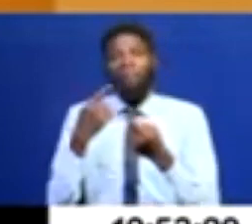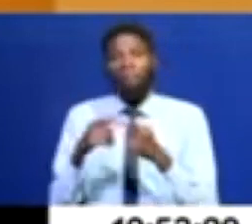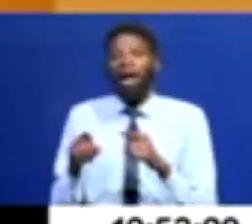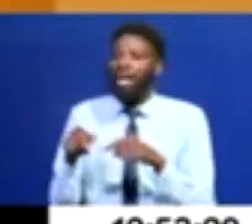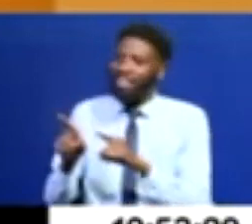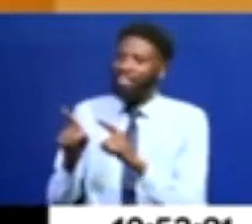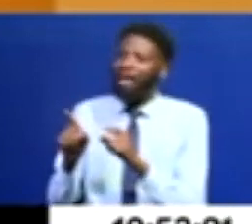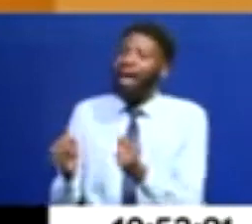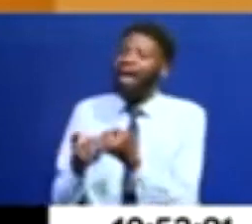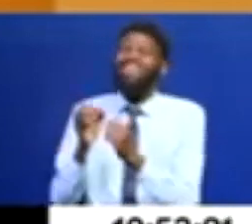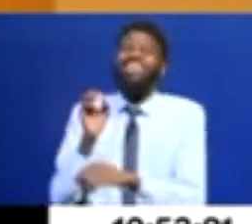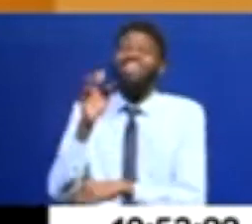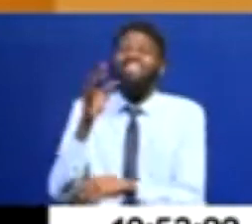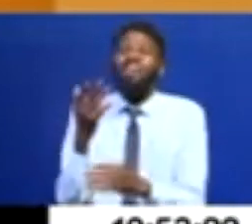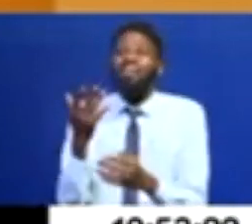the property. Yeah.